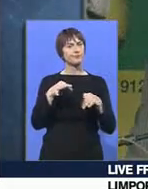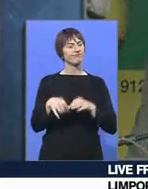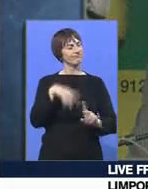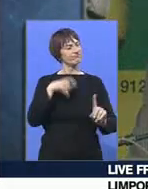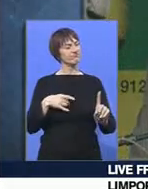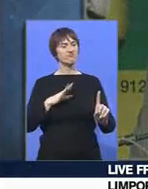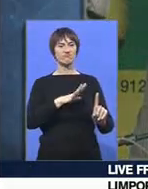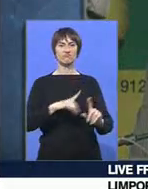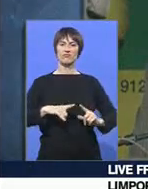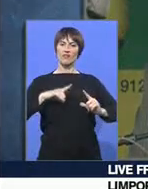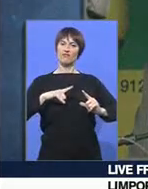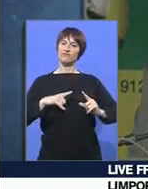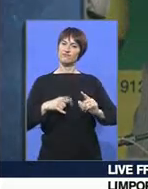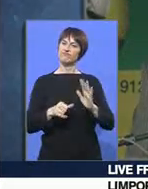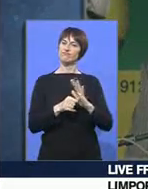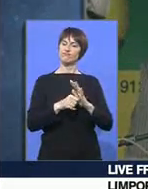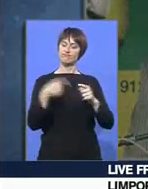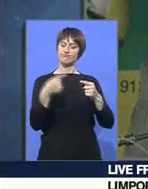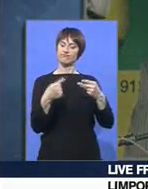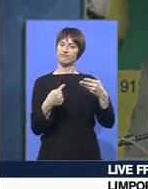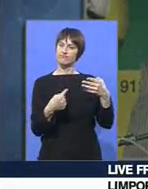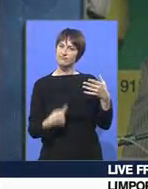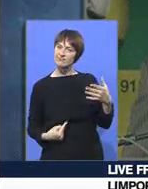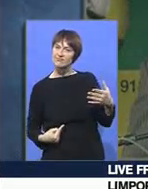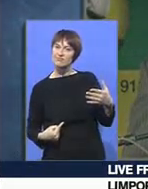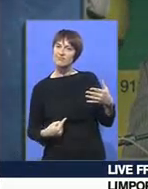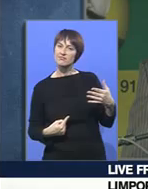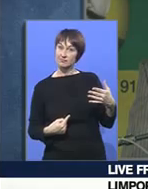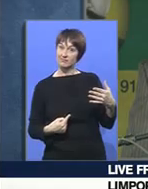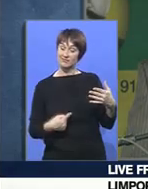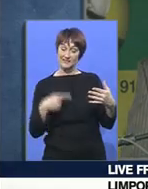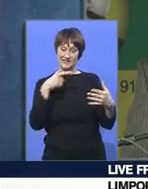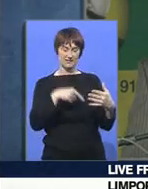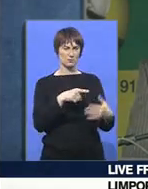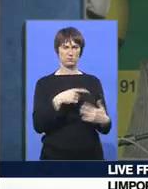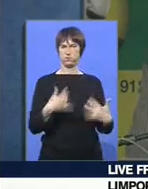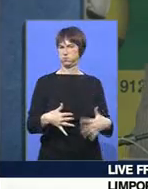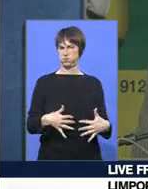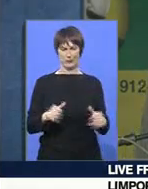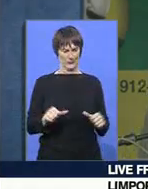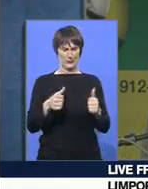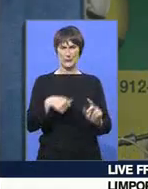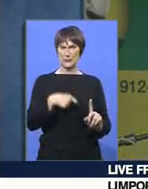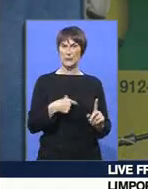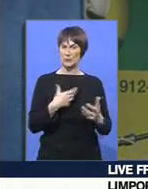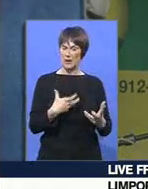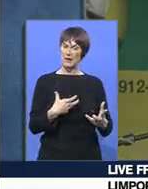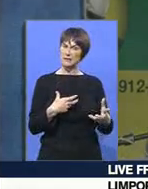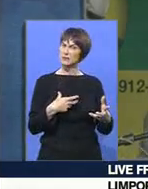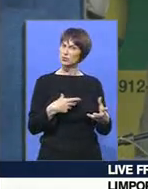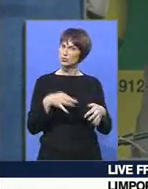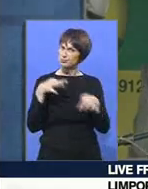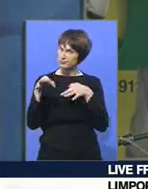life of this accomplished revolutionary, allow me first to thank